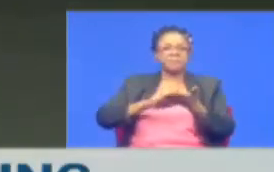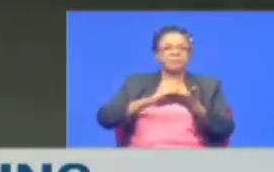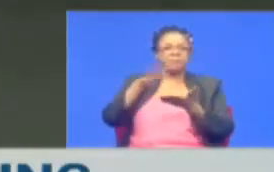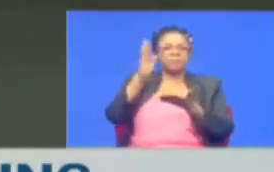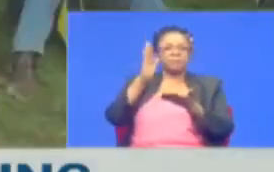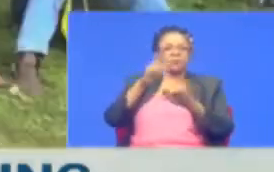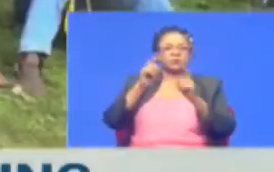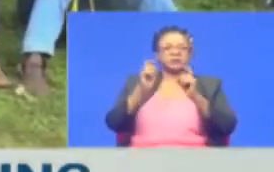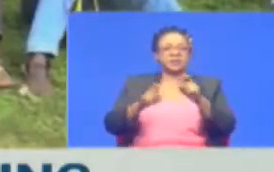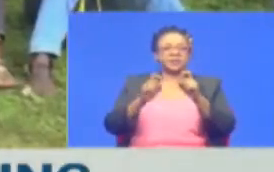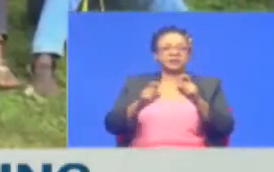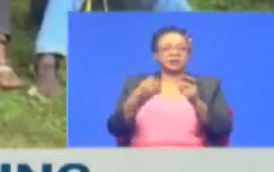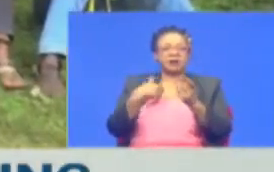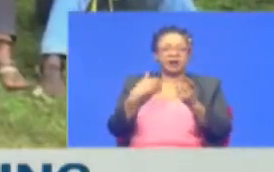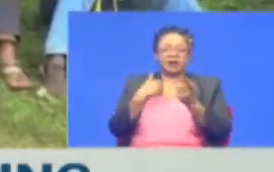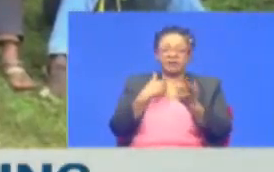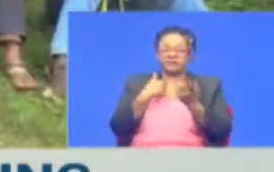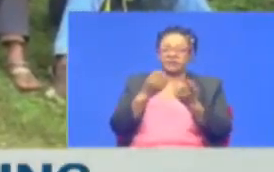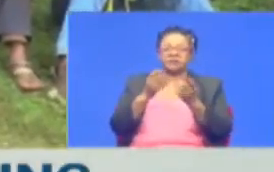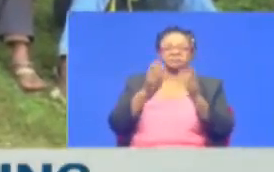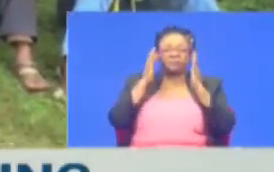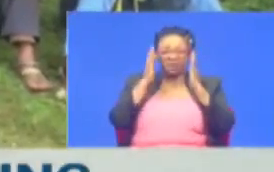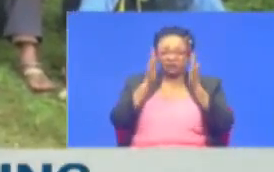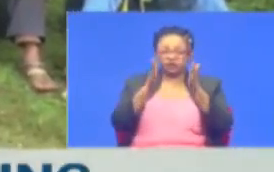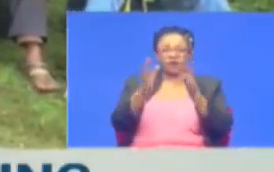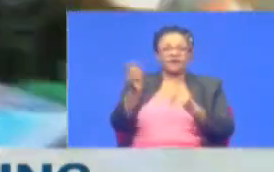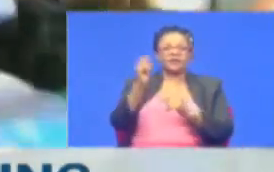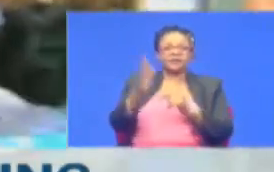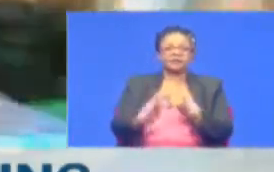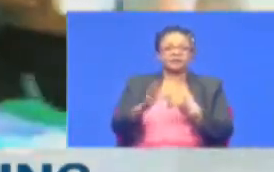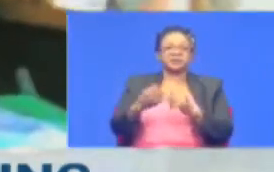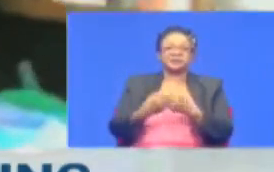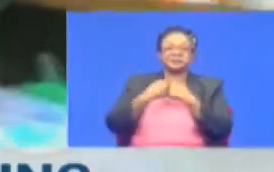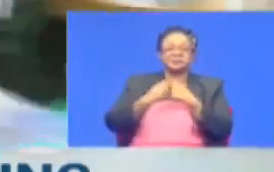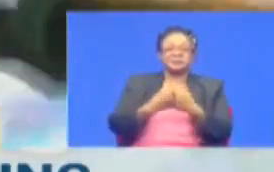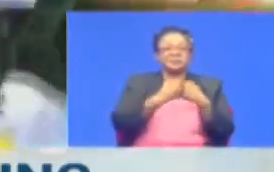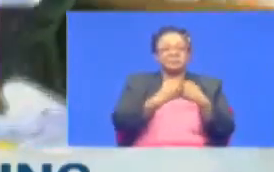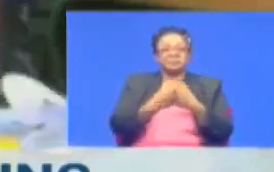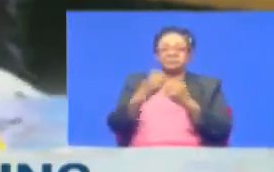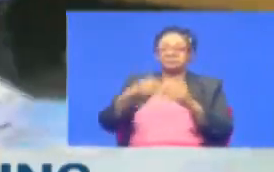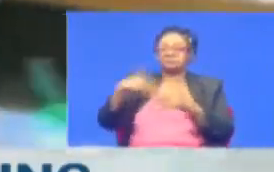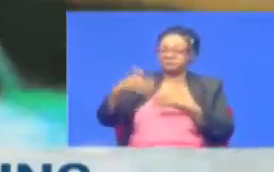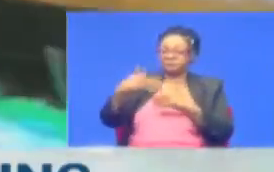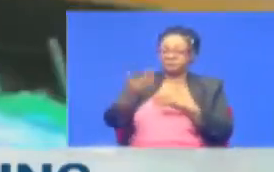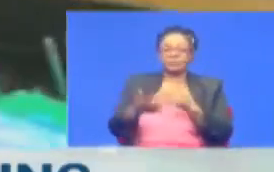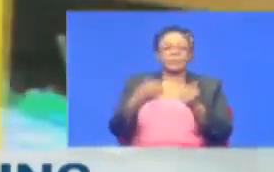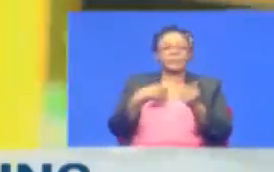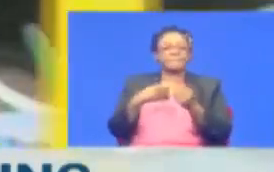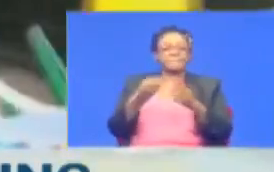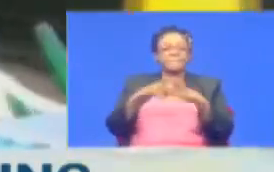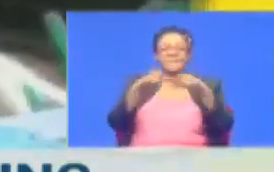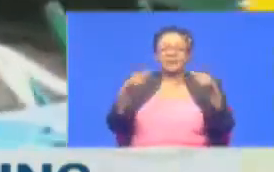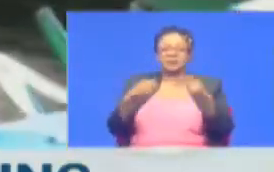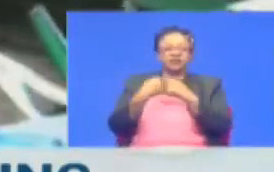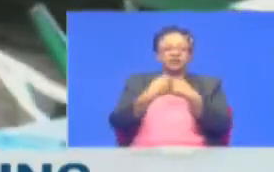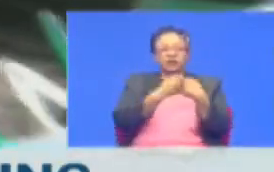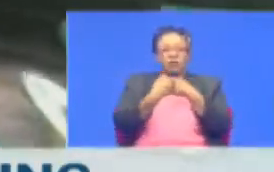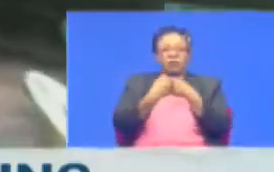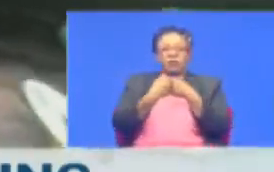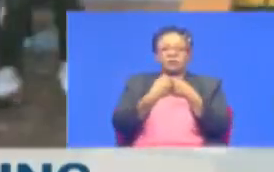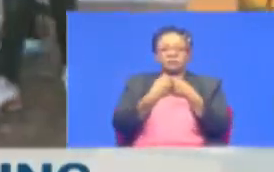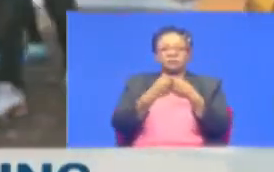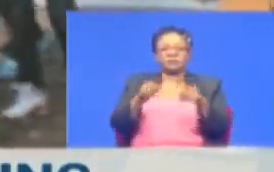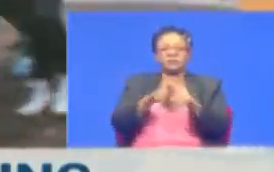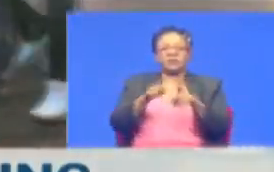seem to have captured the attention of Kenyans. The hustle and bustle of everyday living amid the struggle to make ends meet has